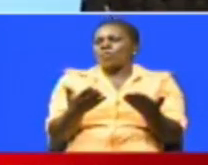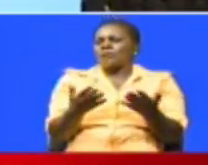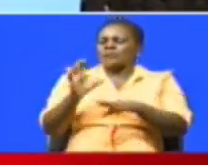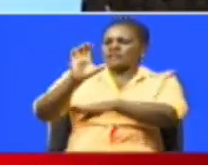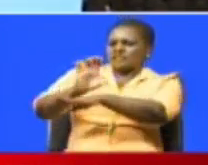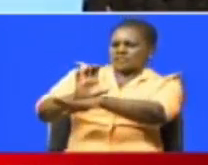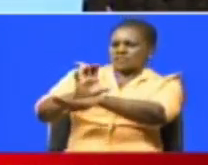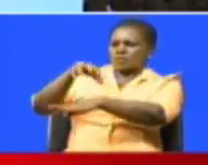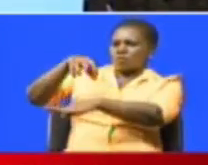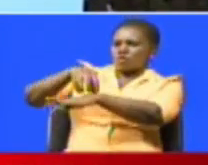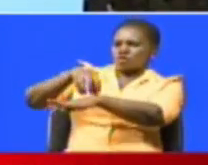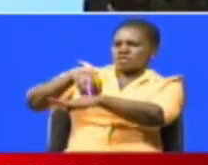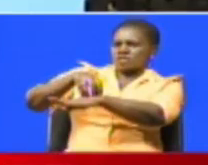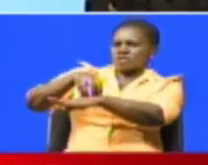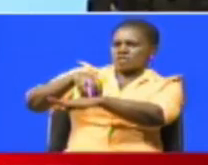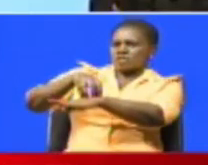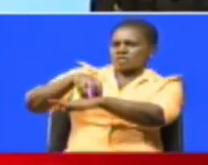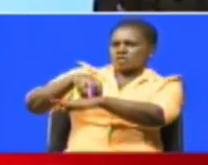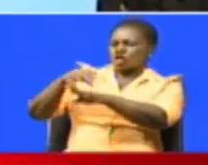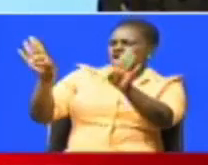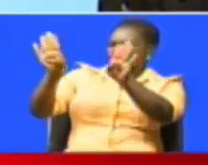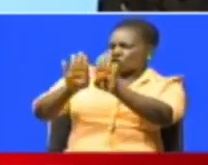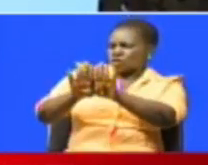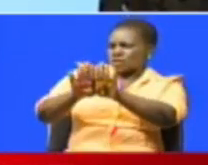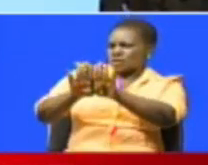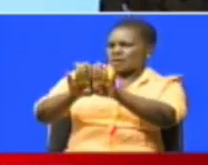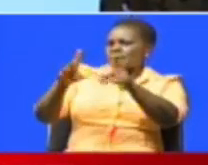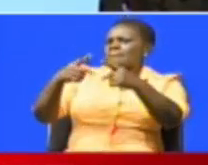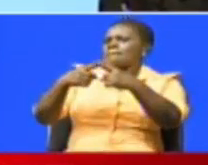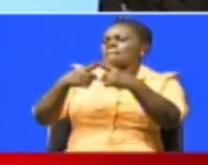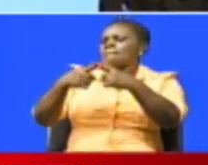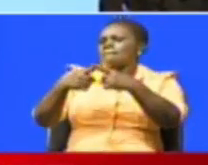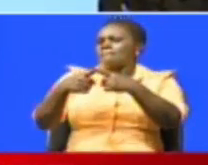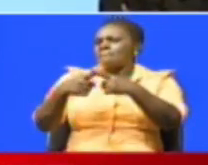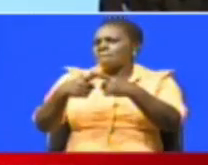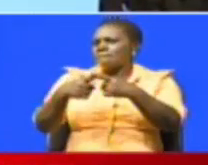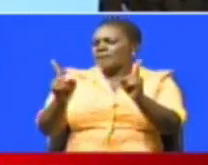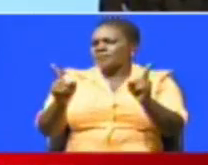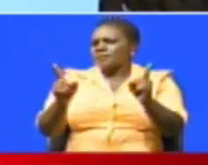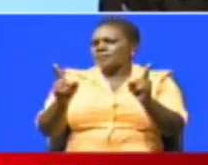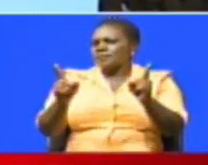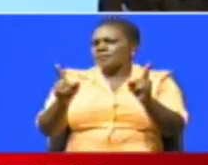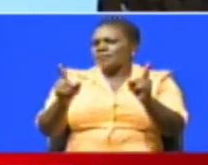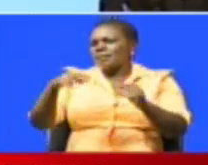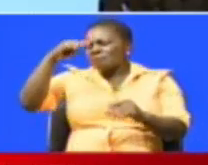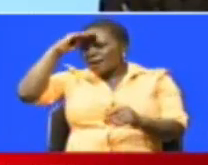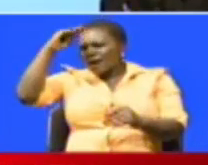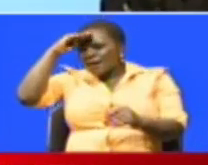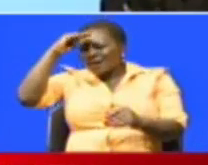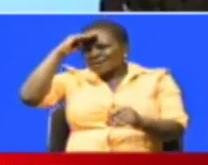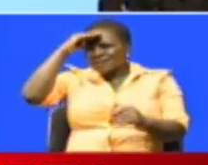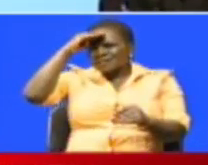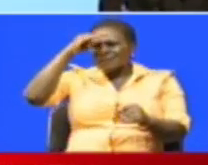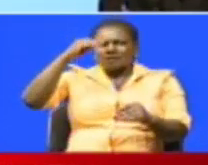churches, the most, have announced they are shutting their doors, but guys can still congregate at clubs, bars